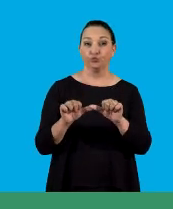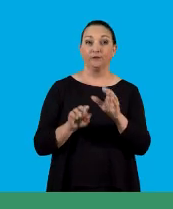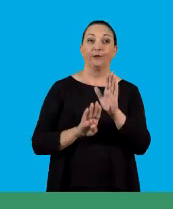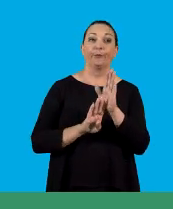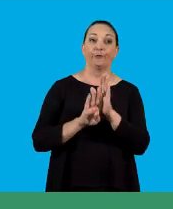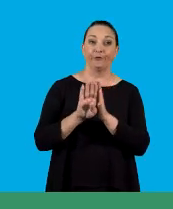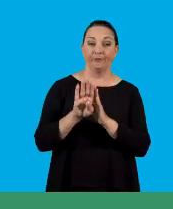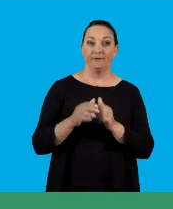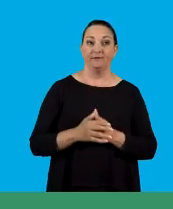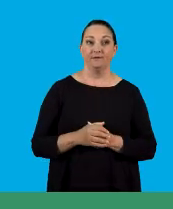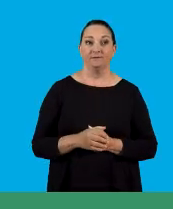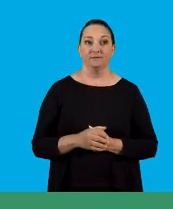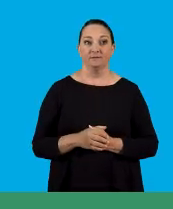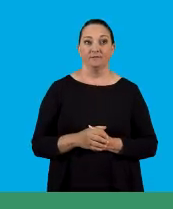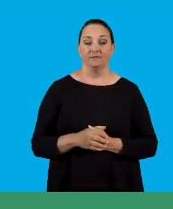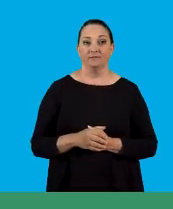improvement